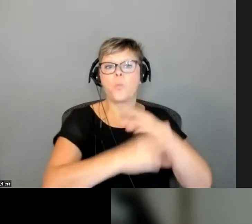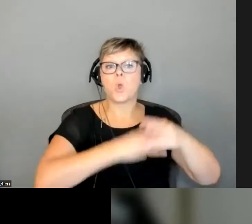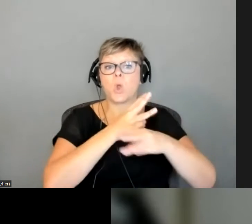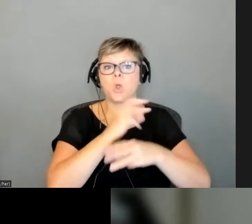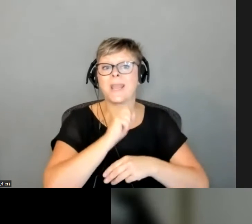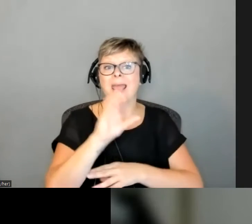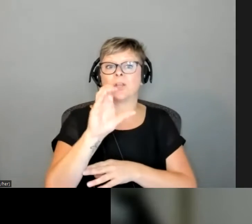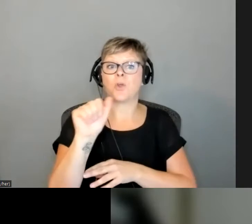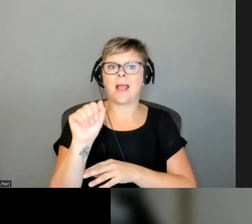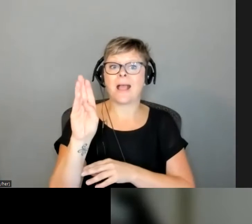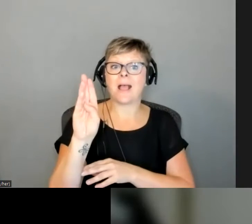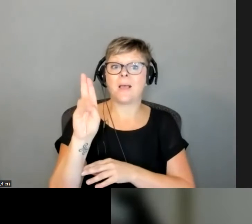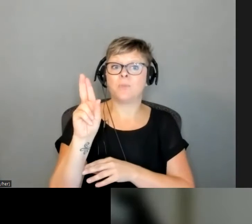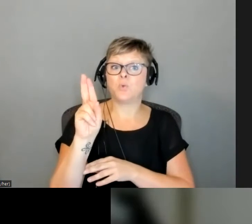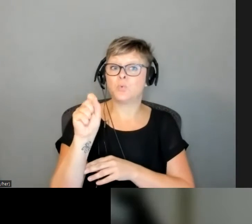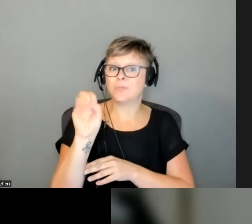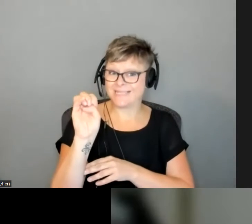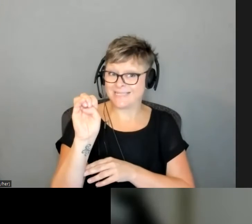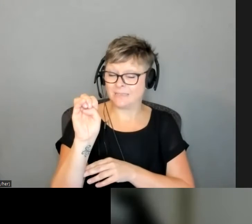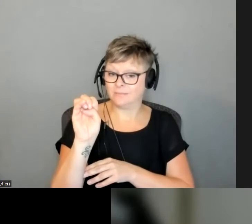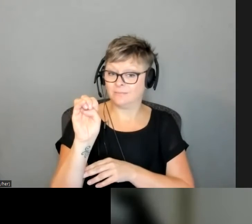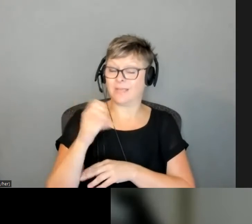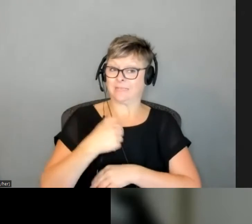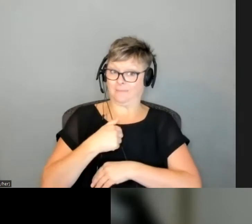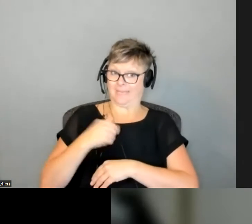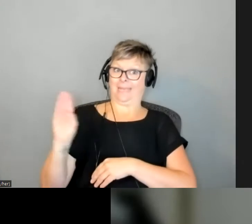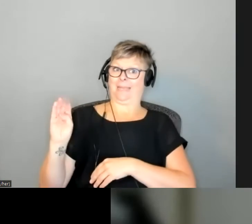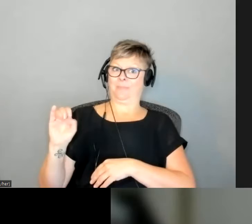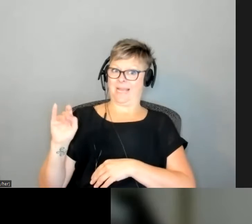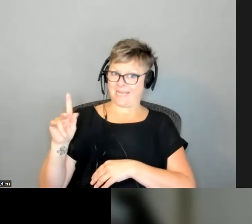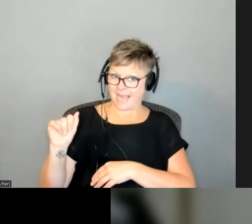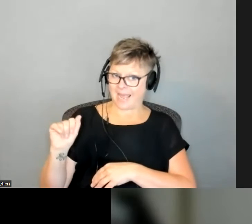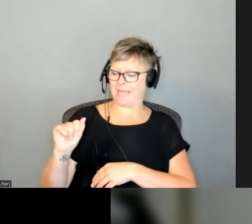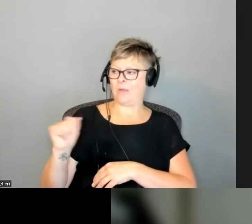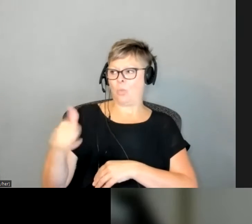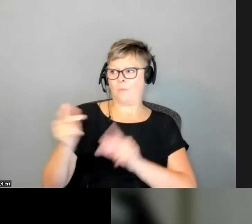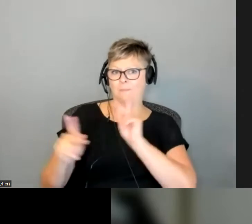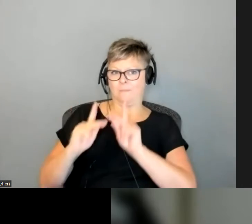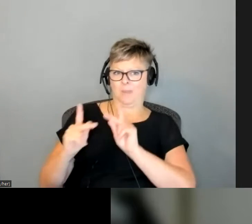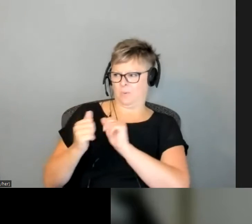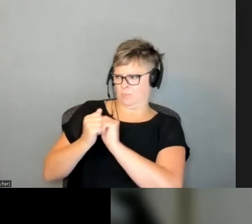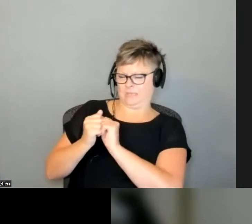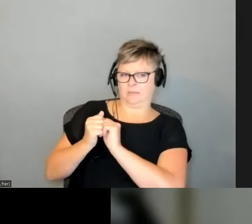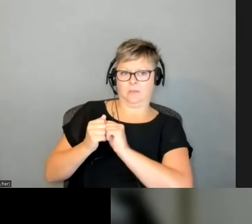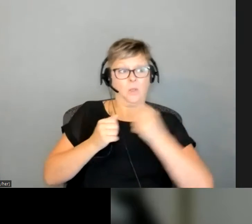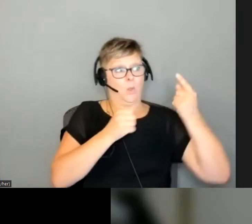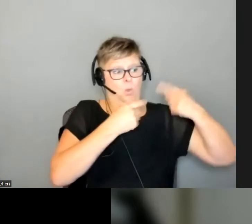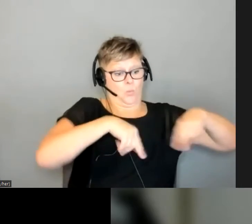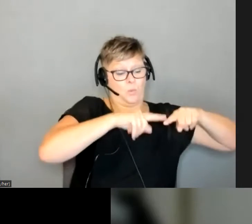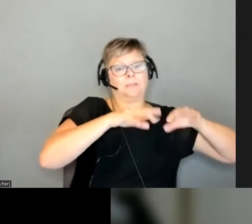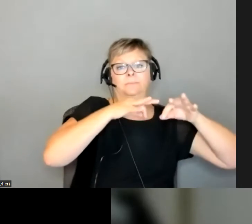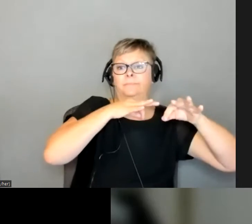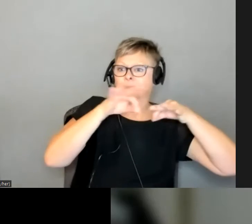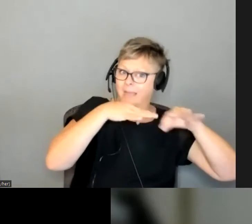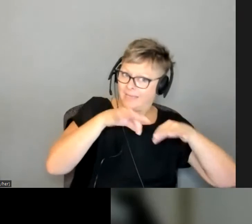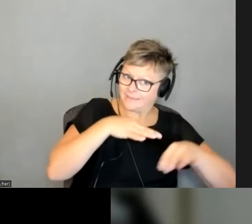We were, Belinda, myself, and the couple that were with us were explaining, we were having